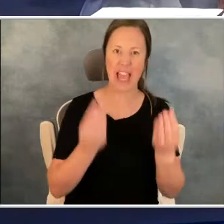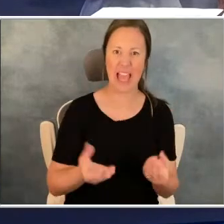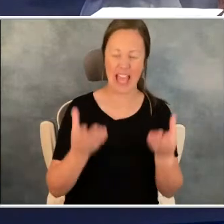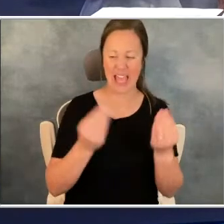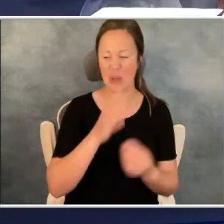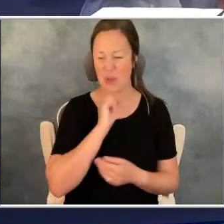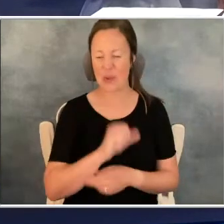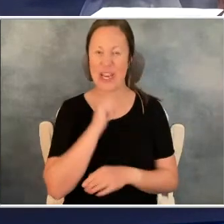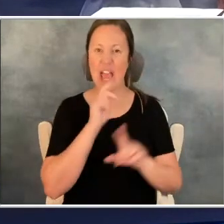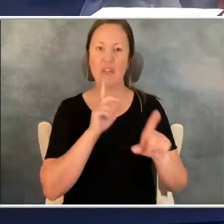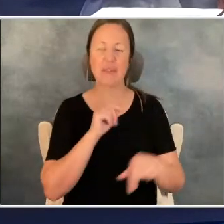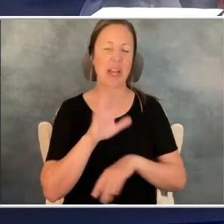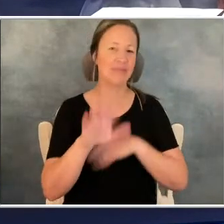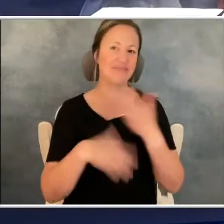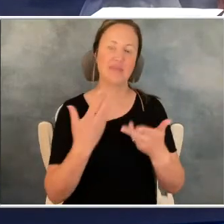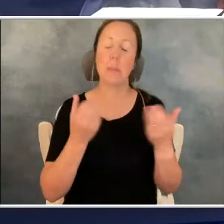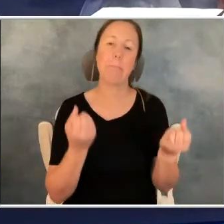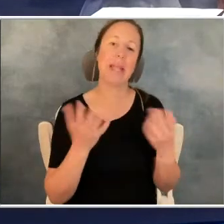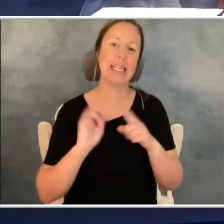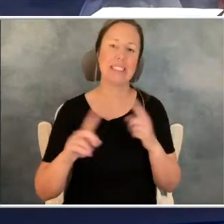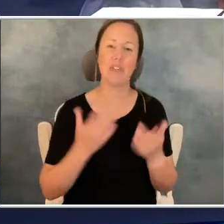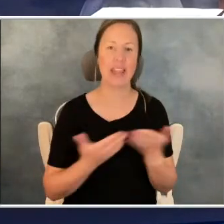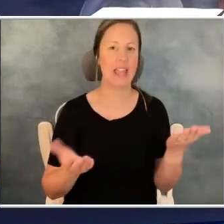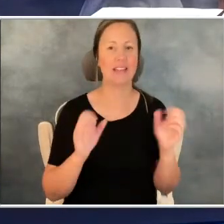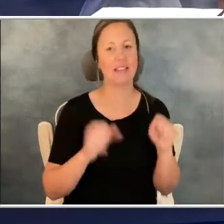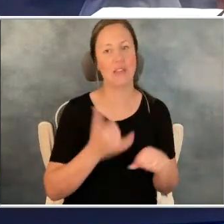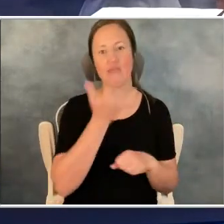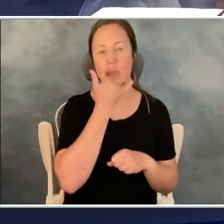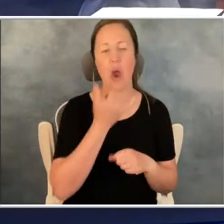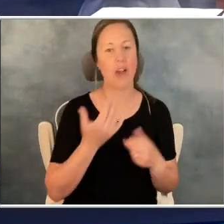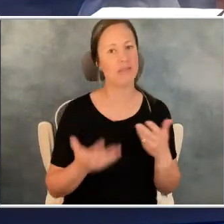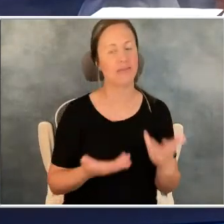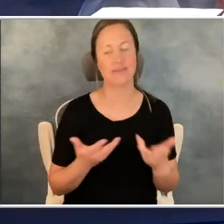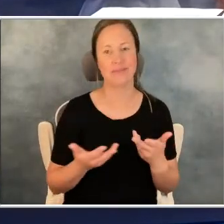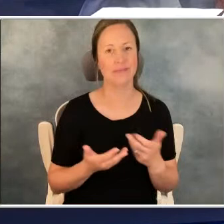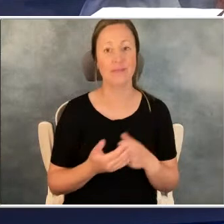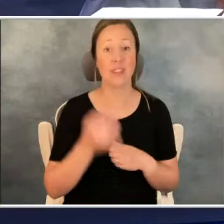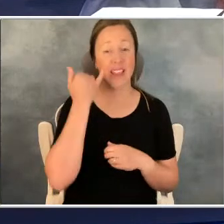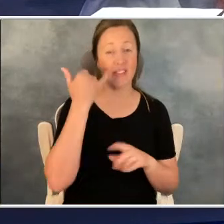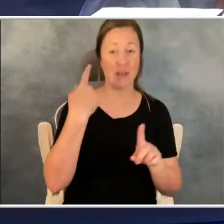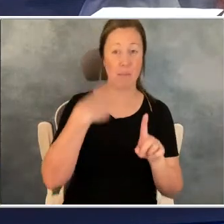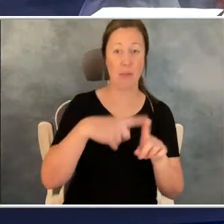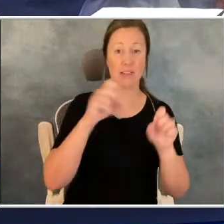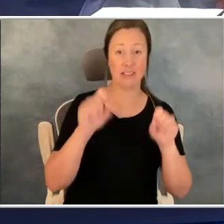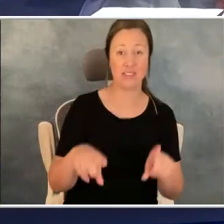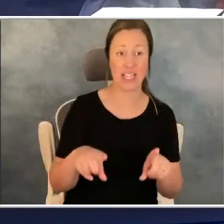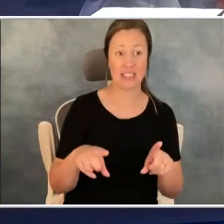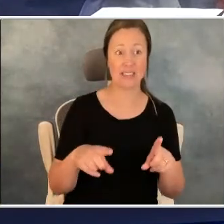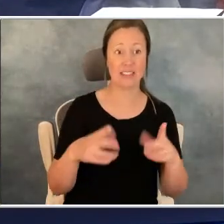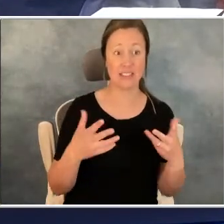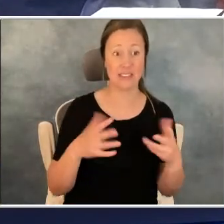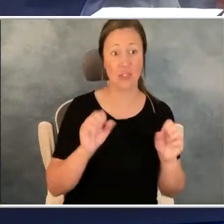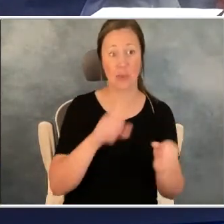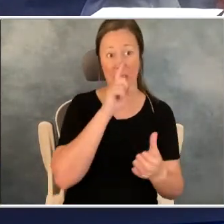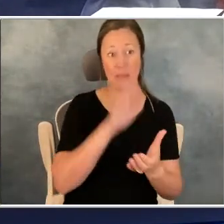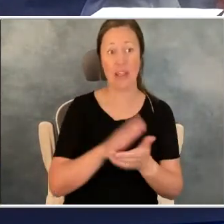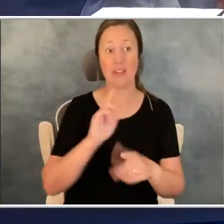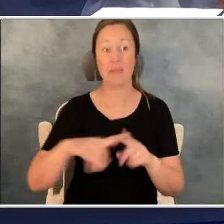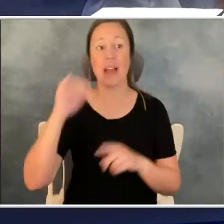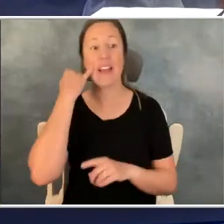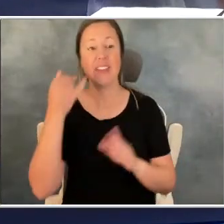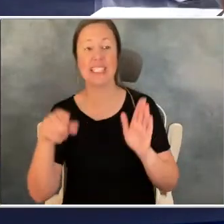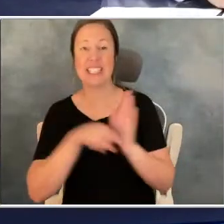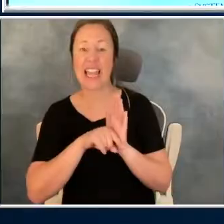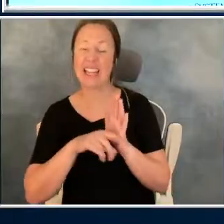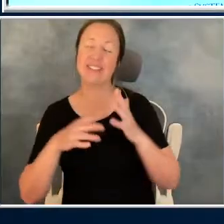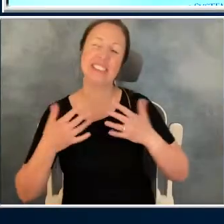many things that can go wrong. That if it's a positive test, it's a positive test. That you can believe. But if it's a negative test, I don't think you know what to mean. Right.